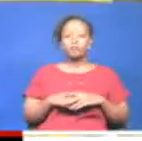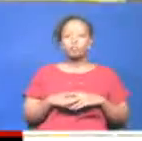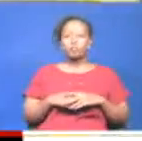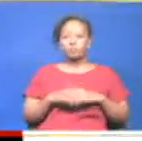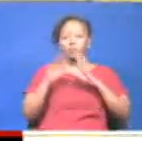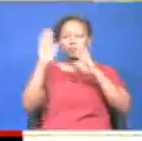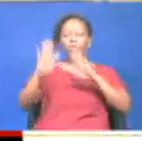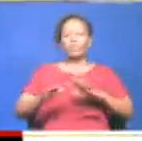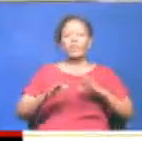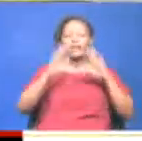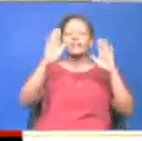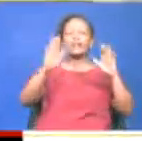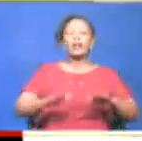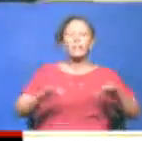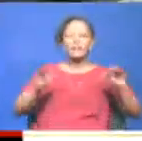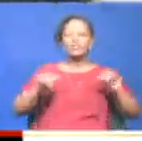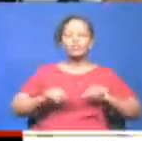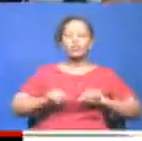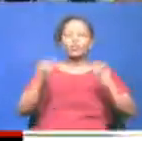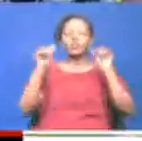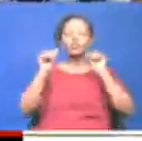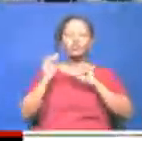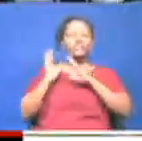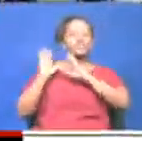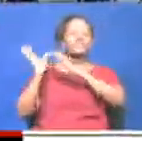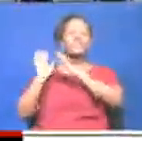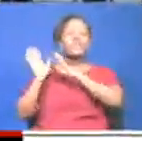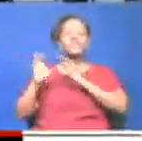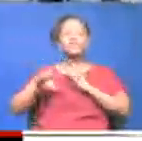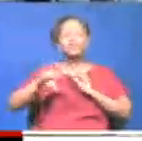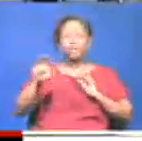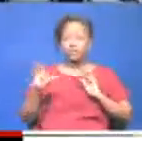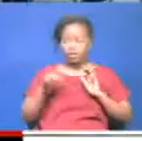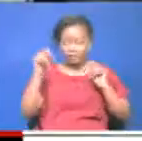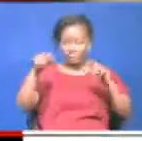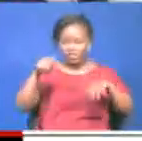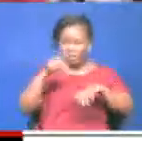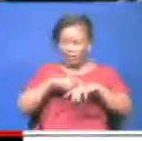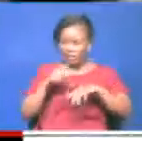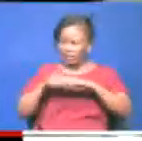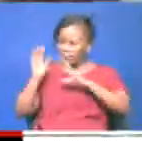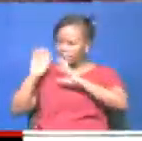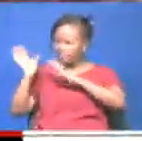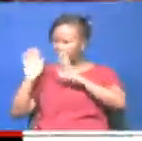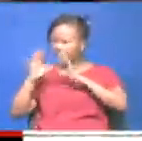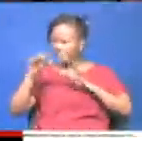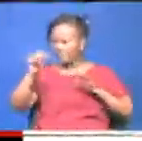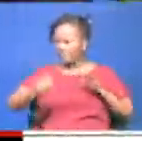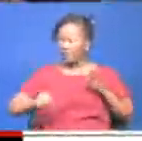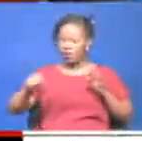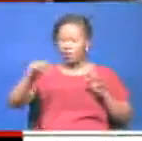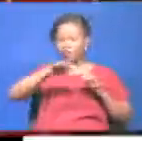Campaigns intensified in Kilifi County, this time round in Kilifi South constituency.